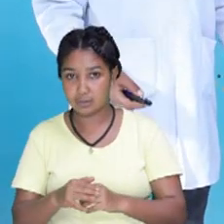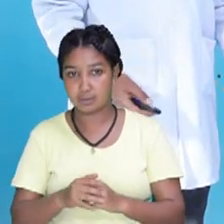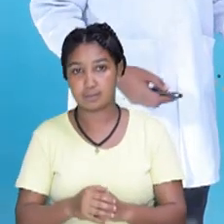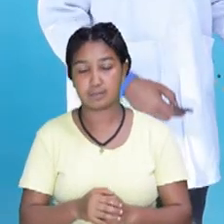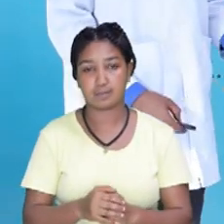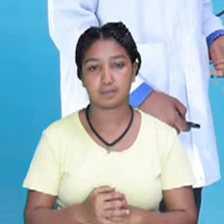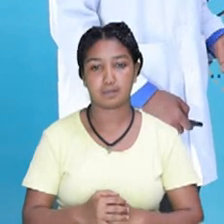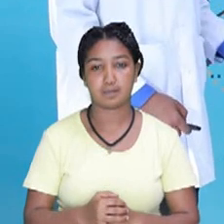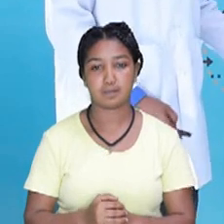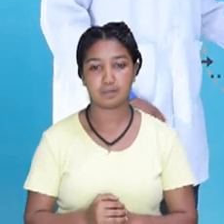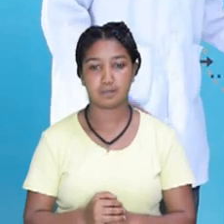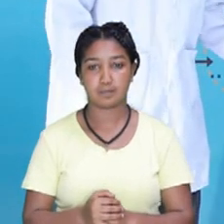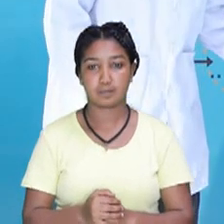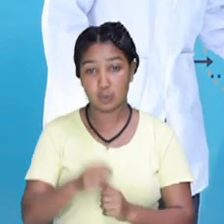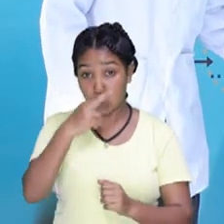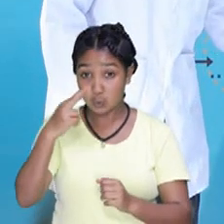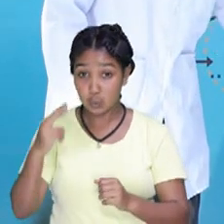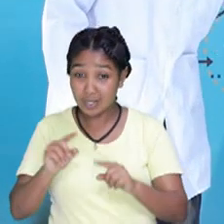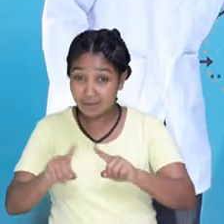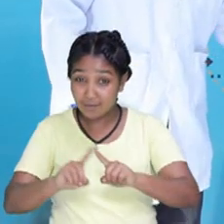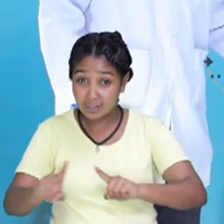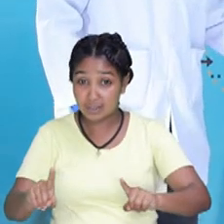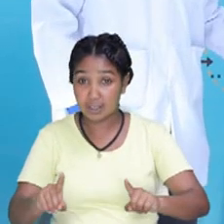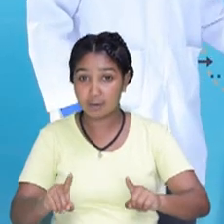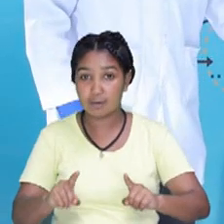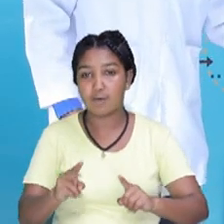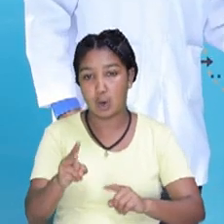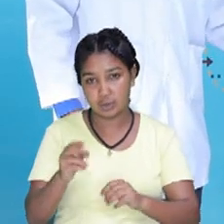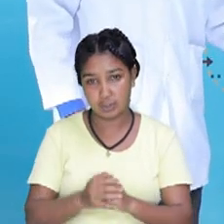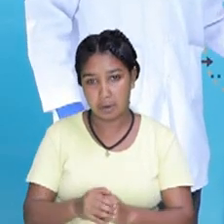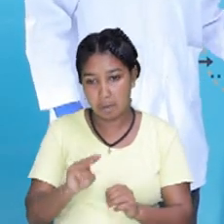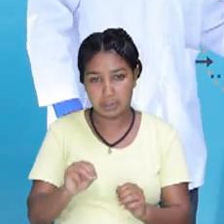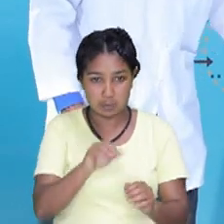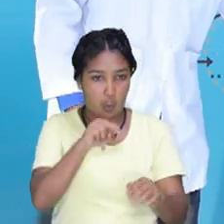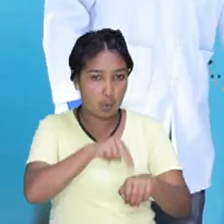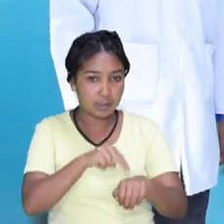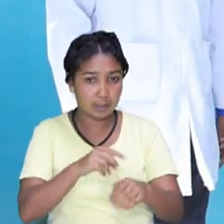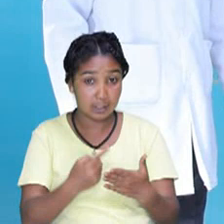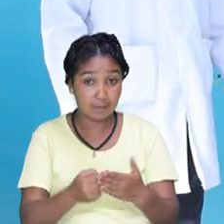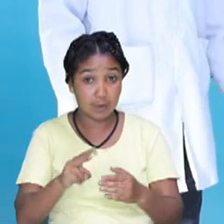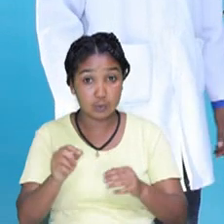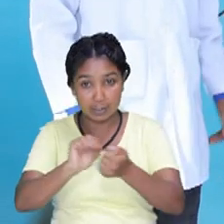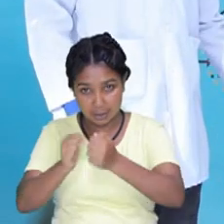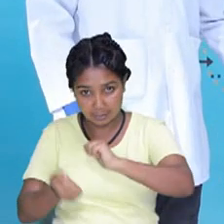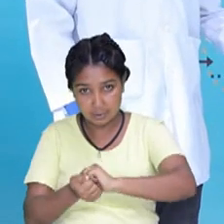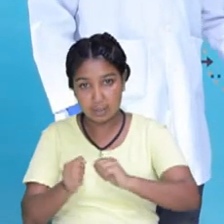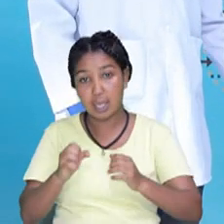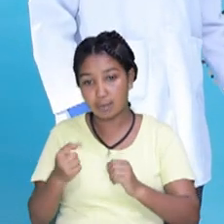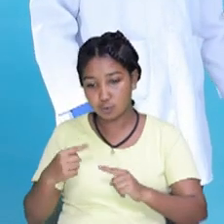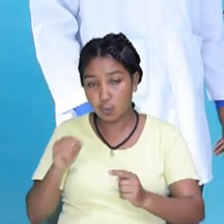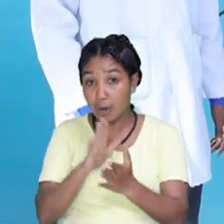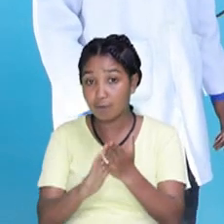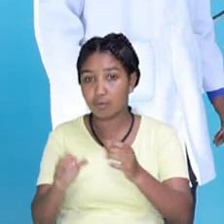which enables us to perform work due to a difference in velocity. Mass remains constant, but here velocity change enables